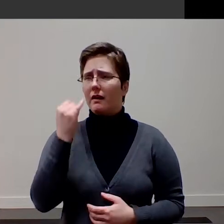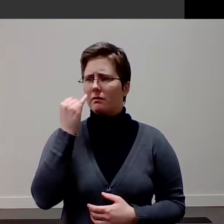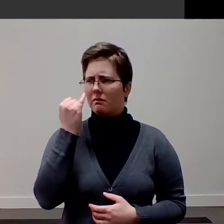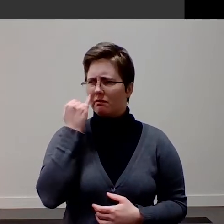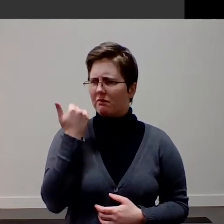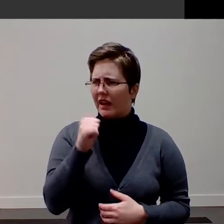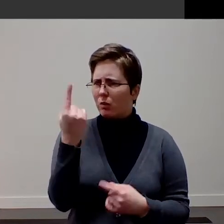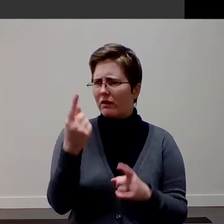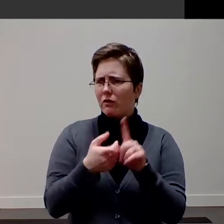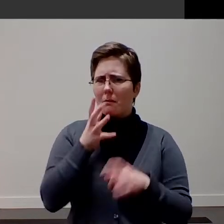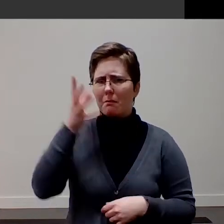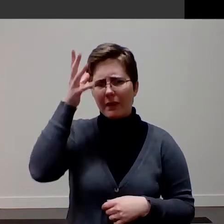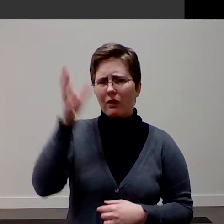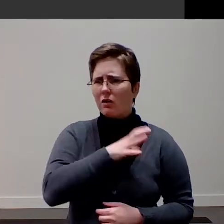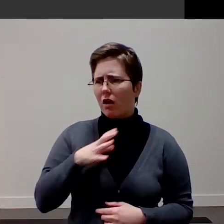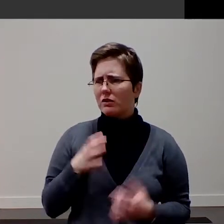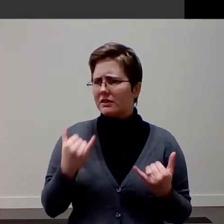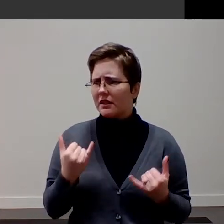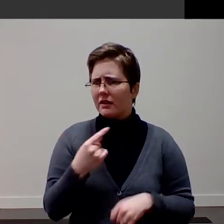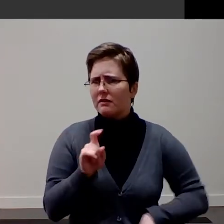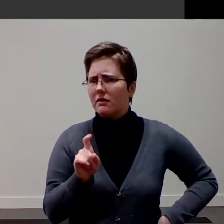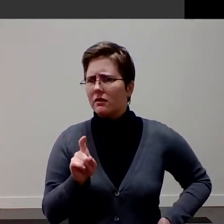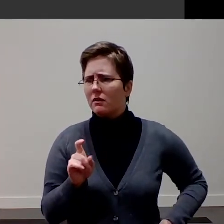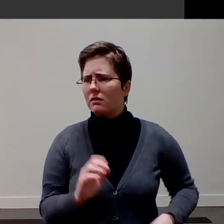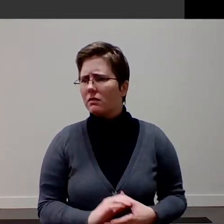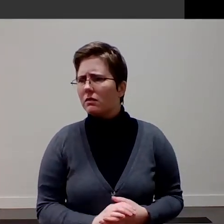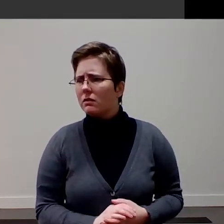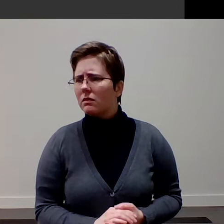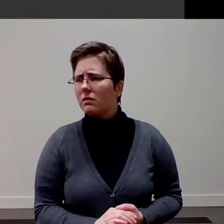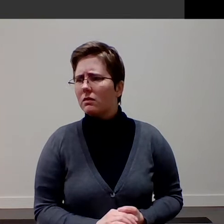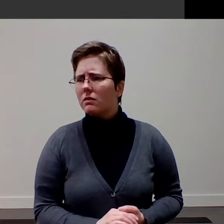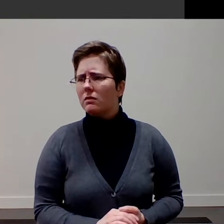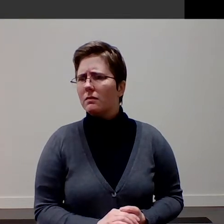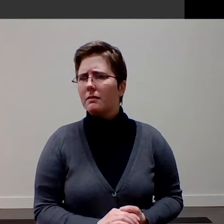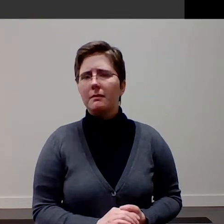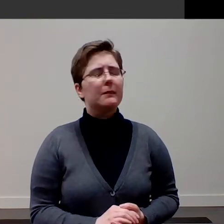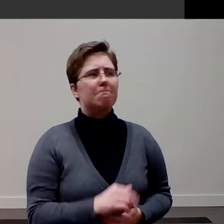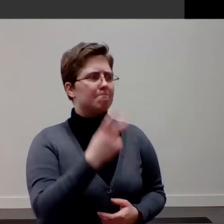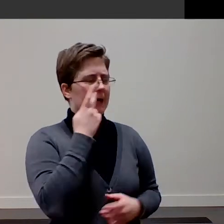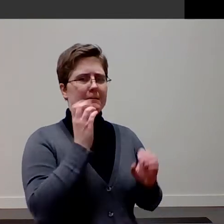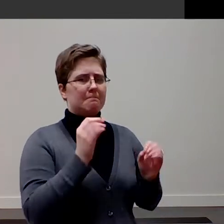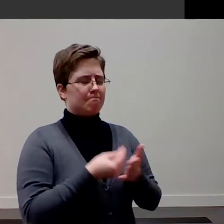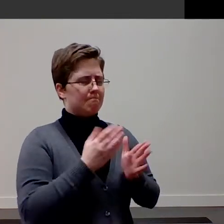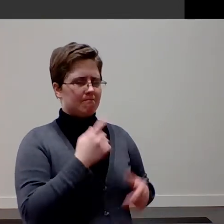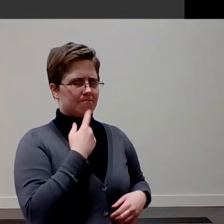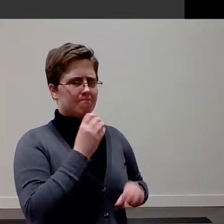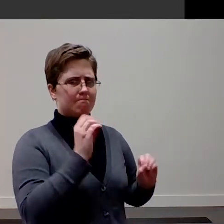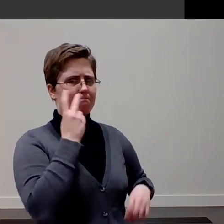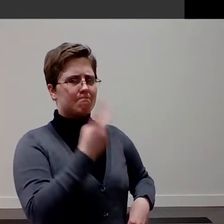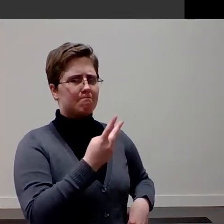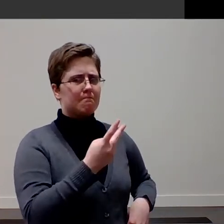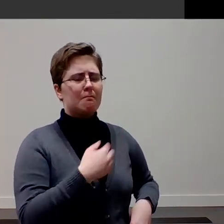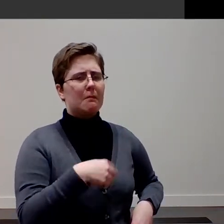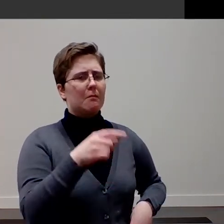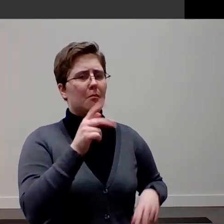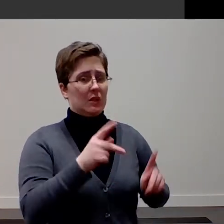Do we have anyone from Parent Congress on the call? I do not see anyone. Okay. The individual I